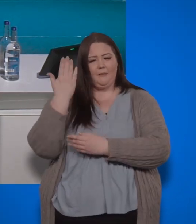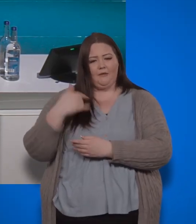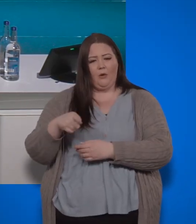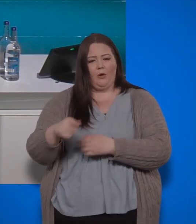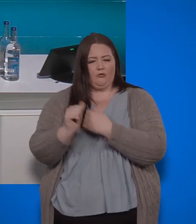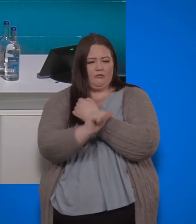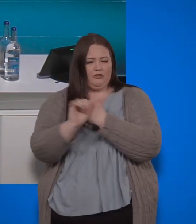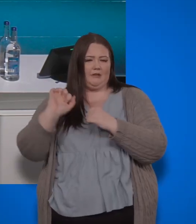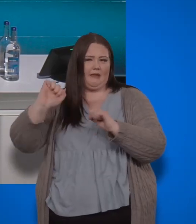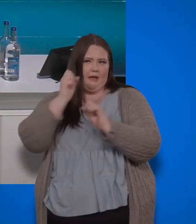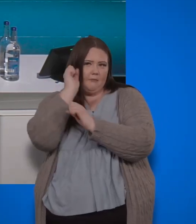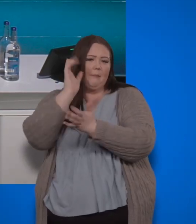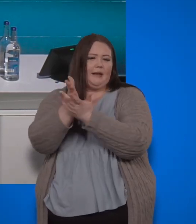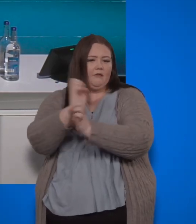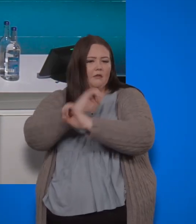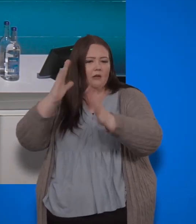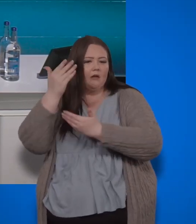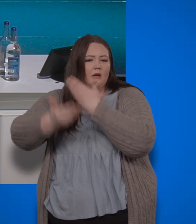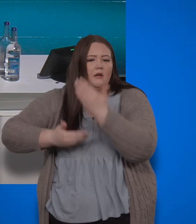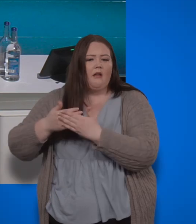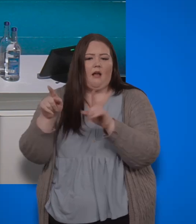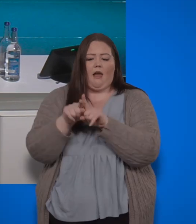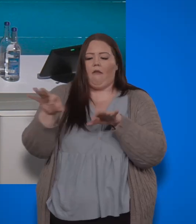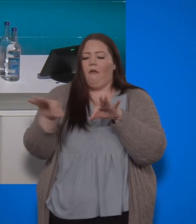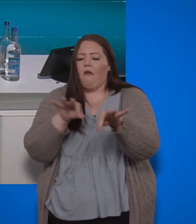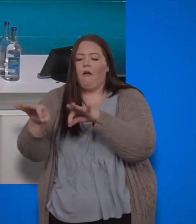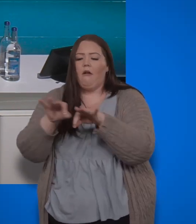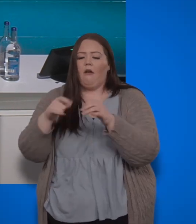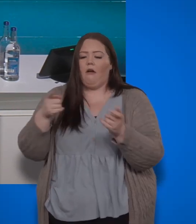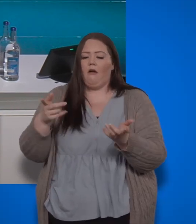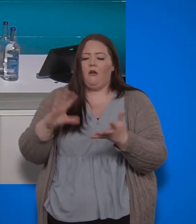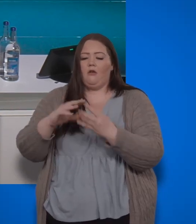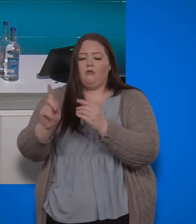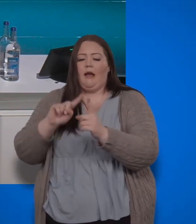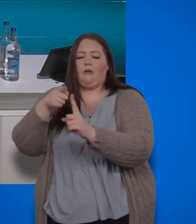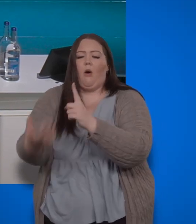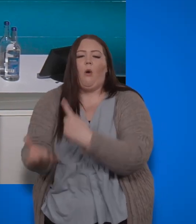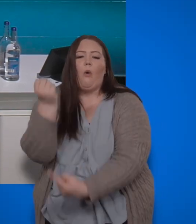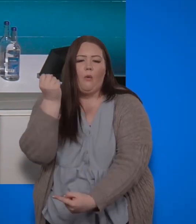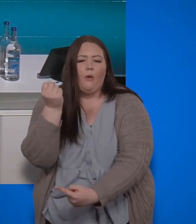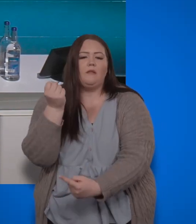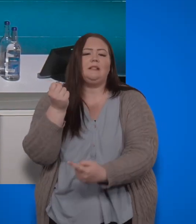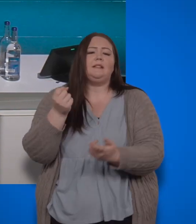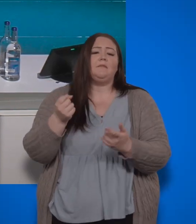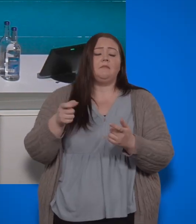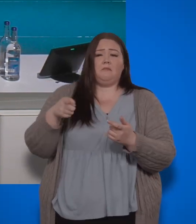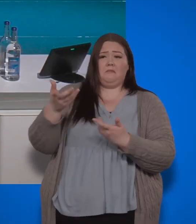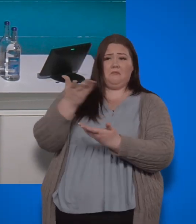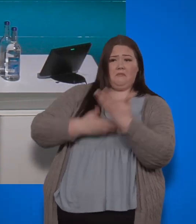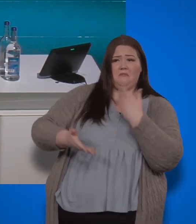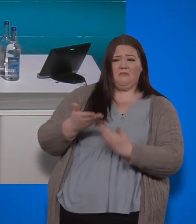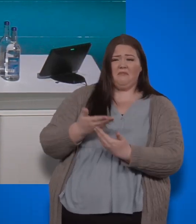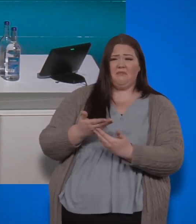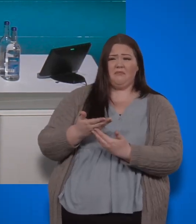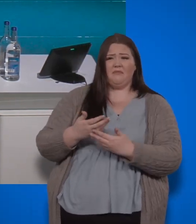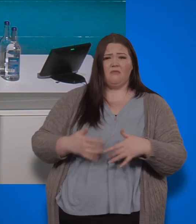I painted of the Christian narrative, in which we're all bit players, it may sound very deterministic. It may